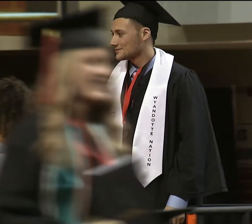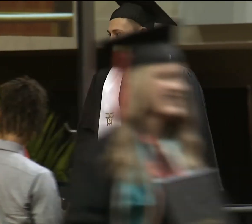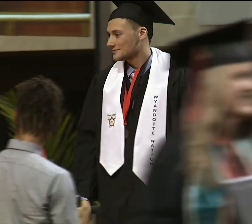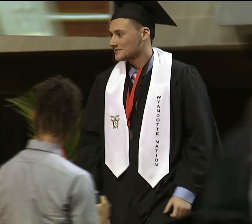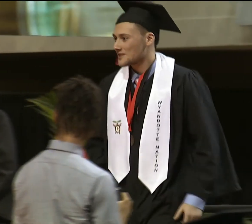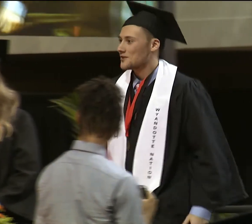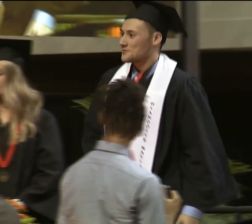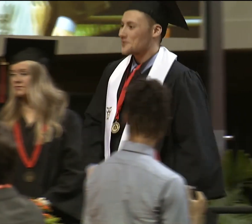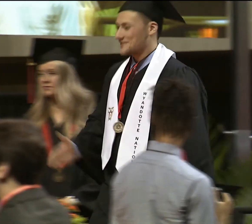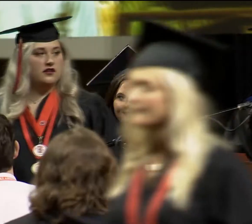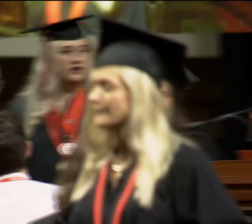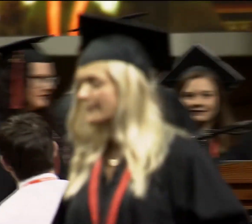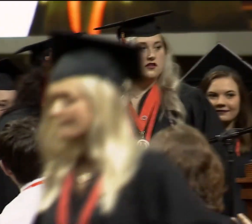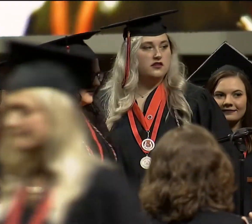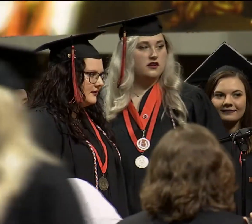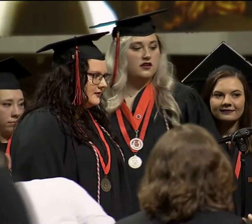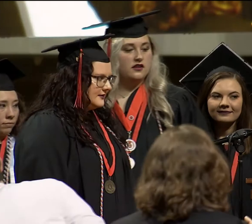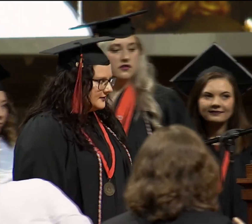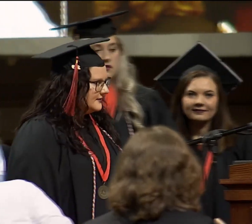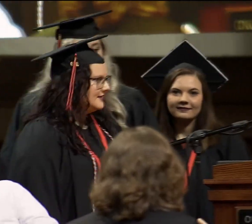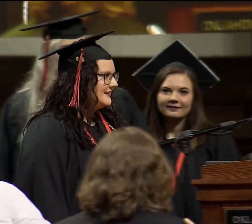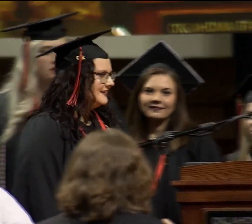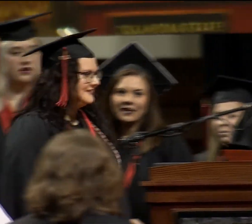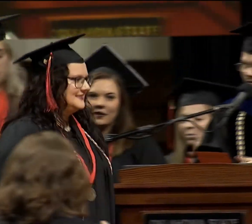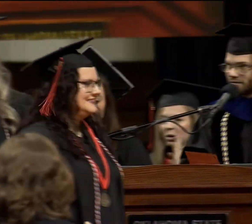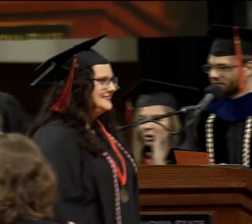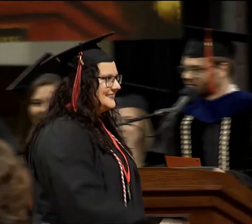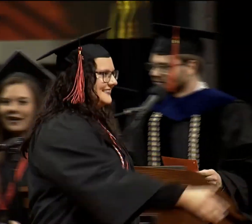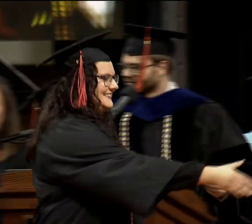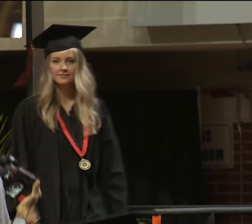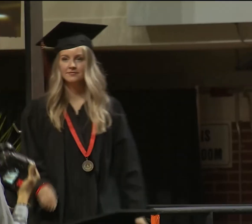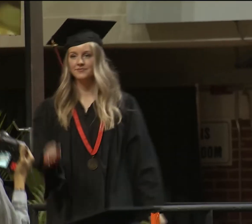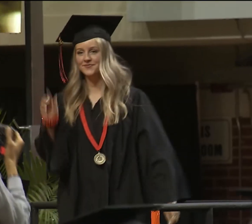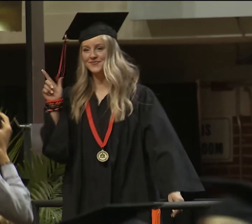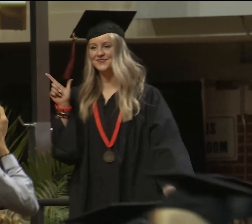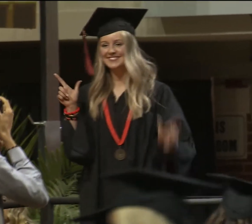George Polis. Channing Braun.